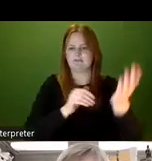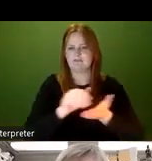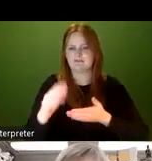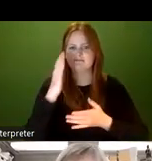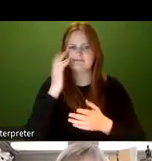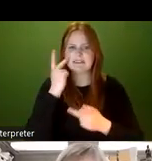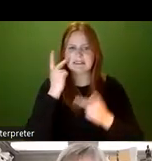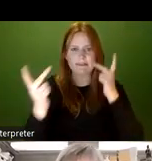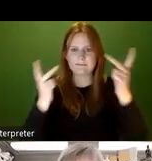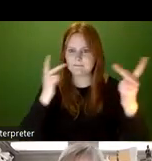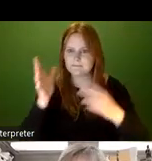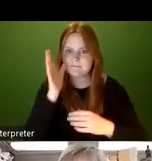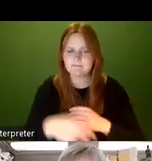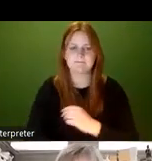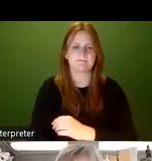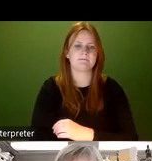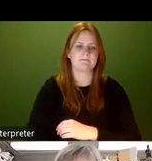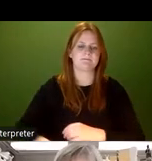vessels also,